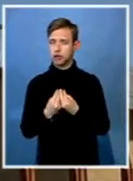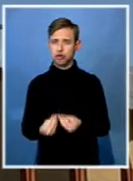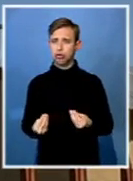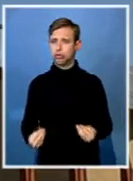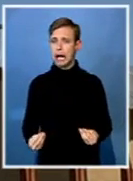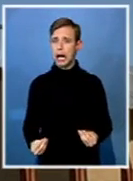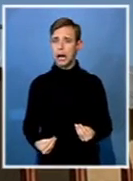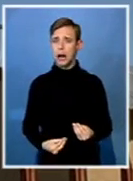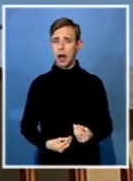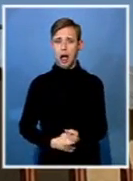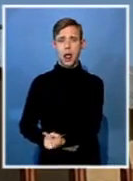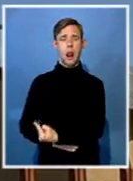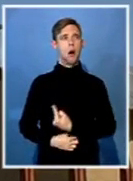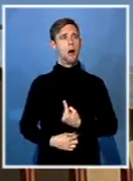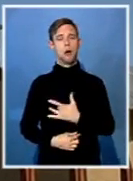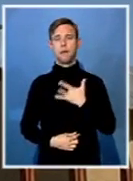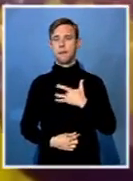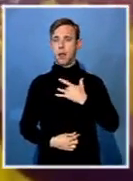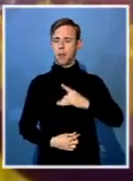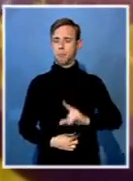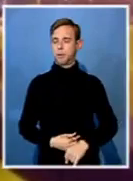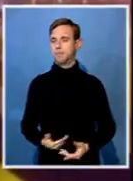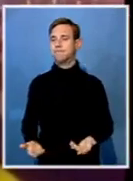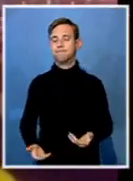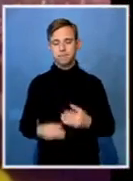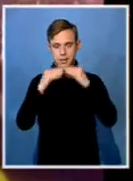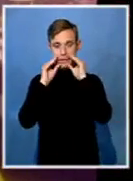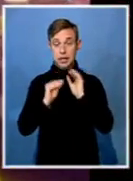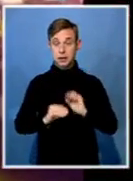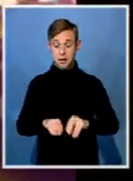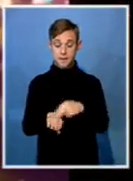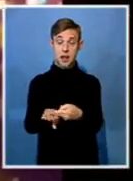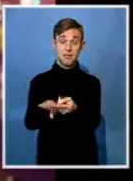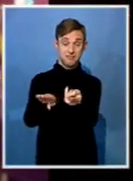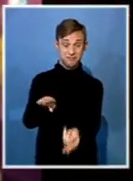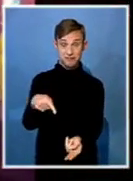well. So we are really in pain. Njobe